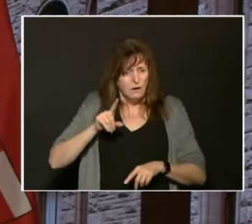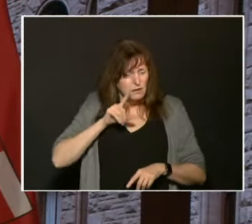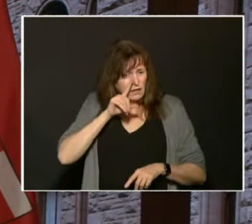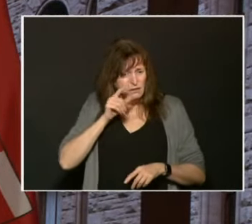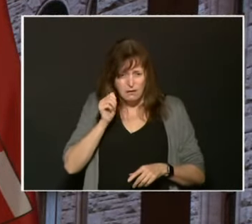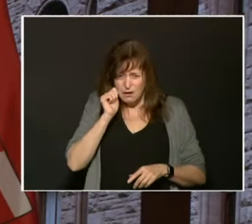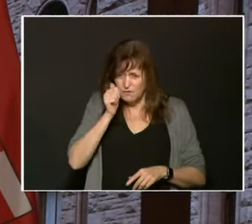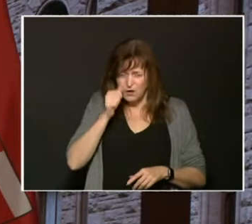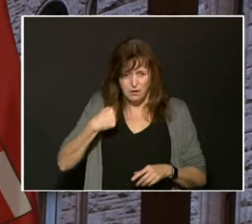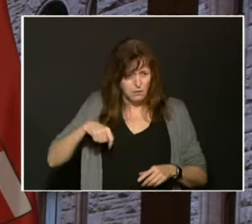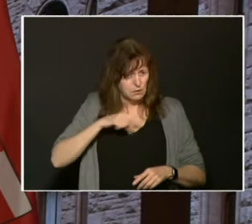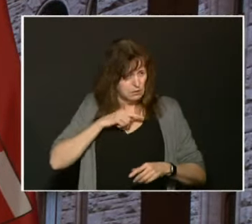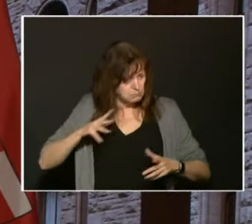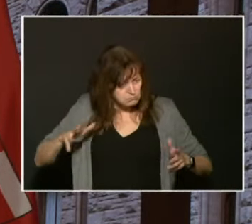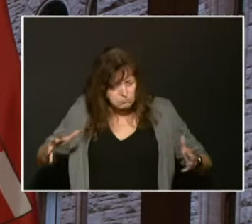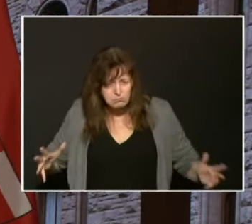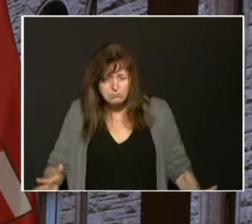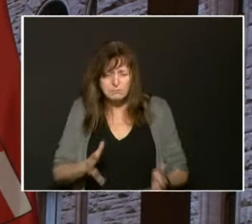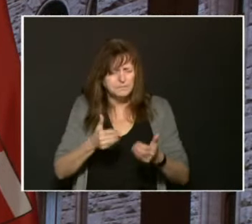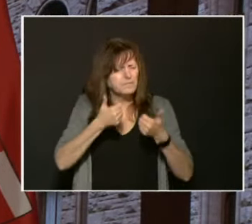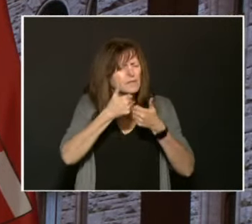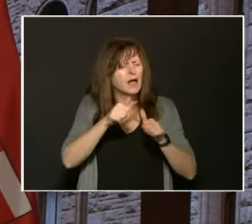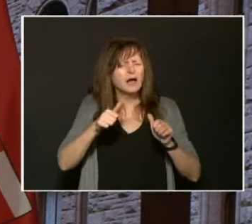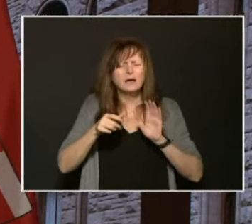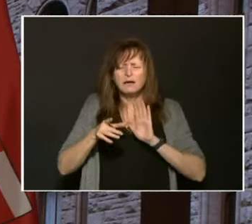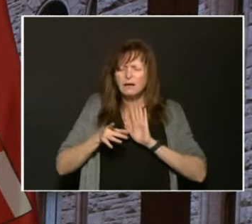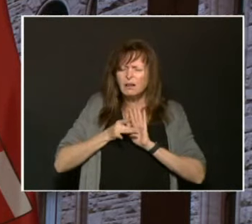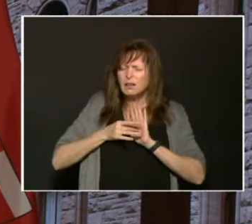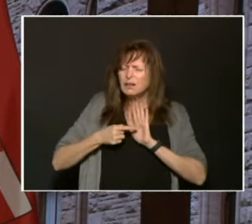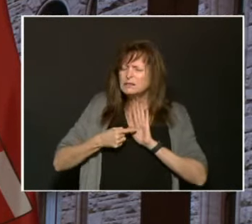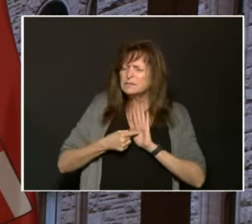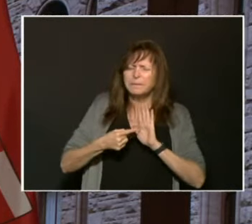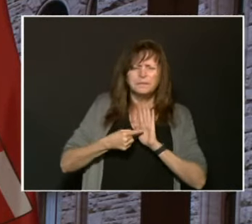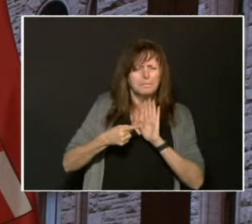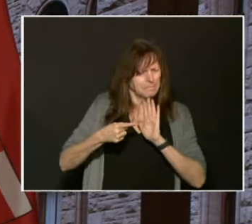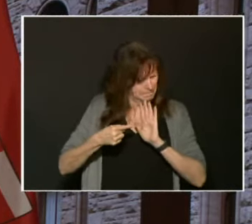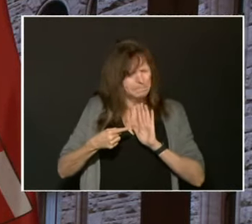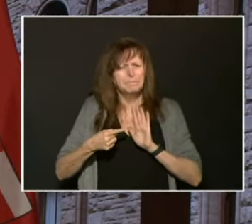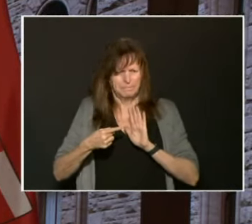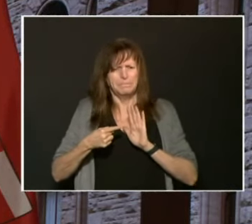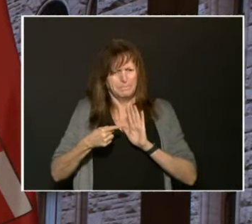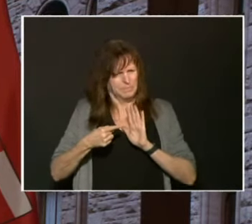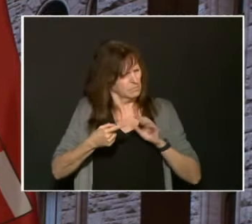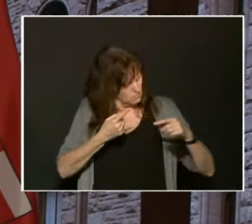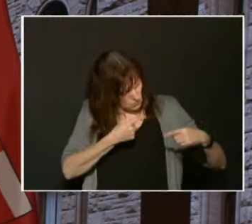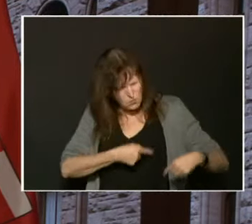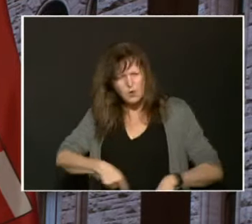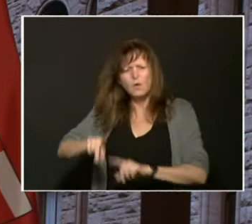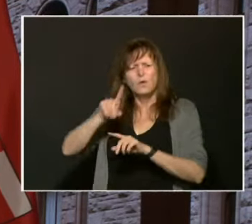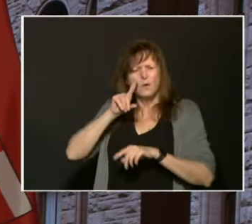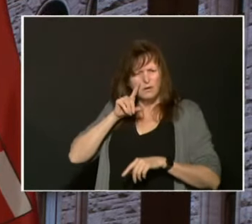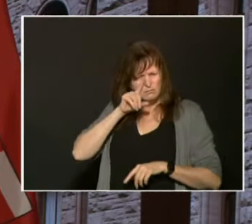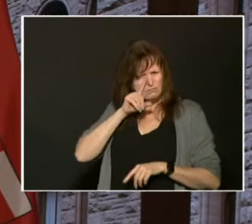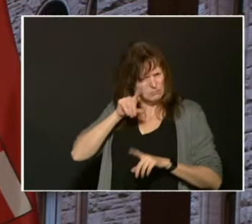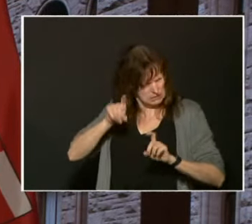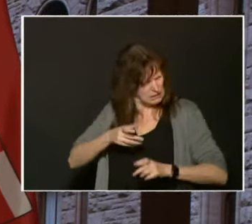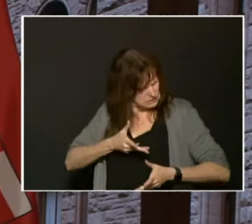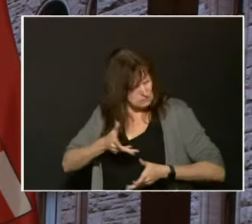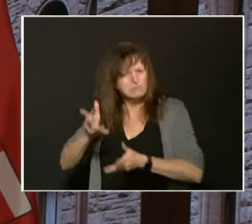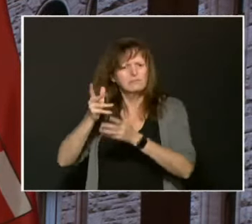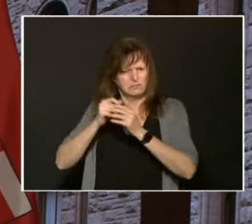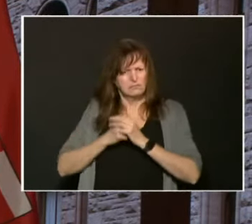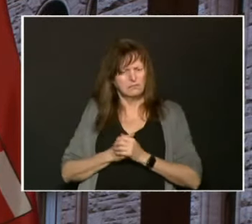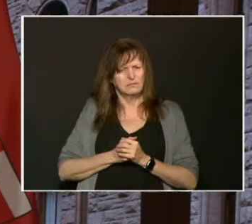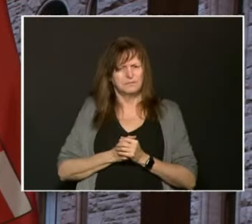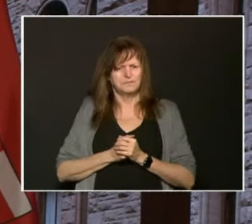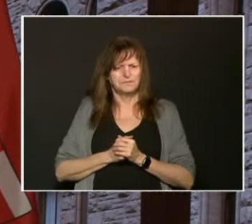has any symptoms suggestive of COVID-19 to get tested. We are doing